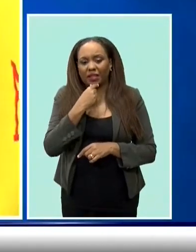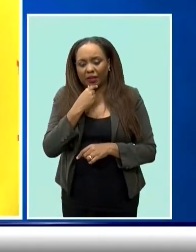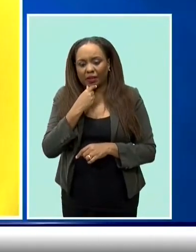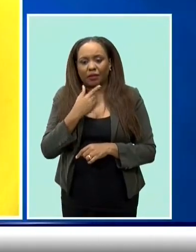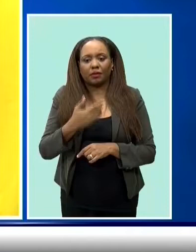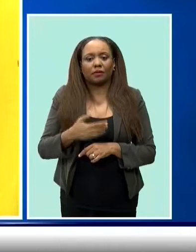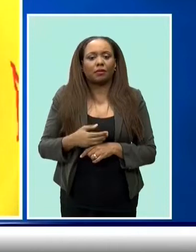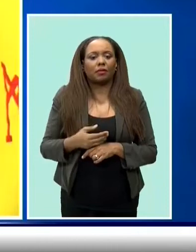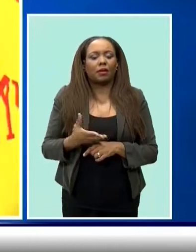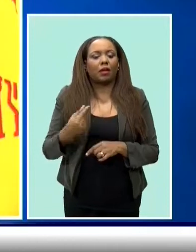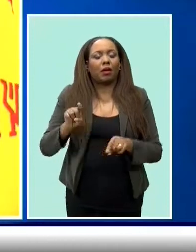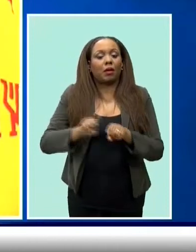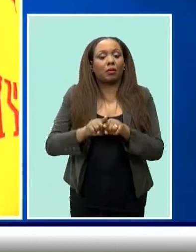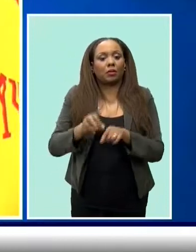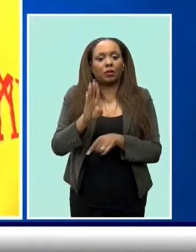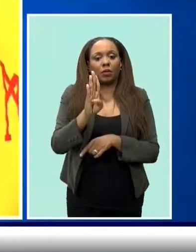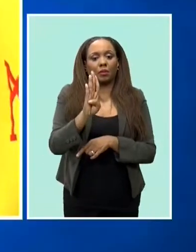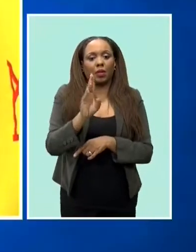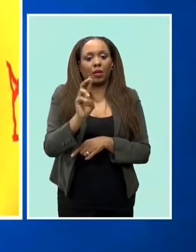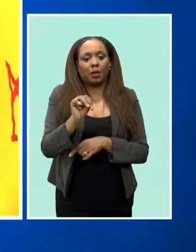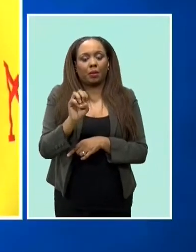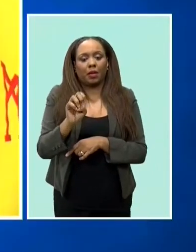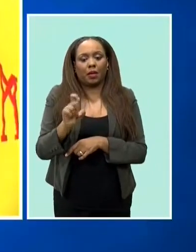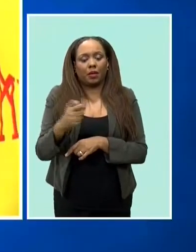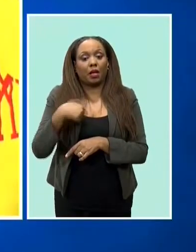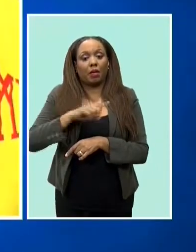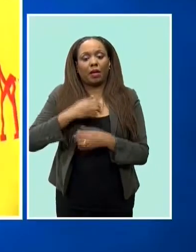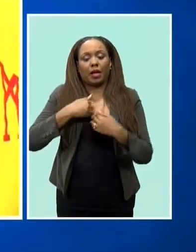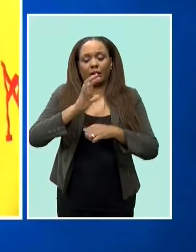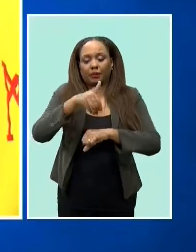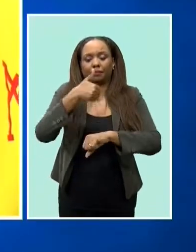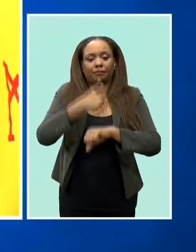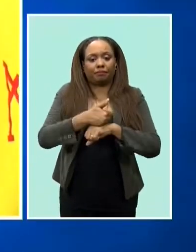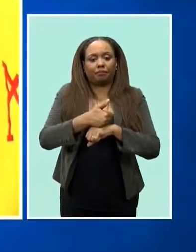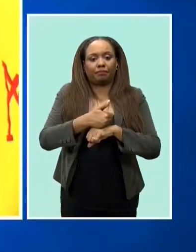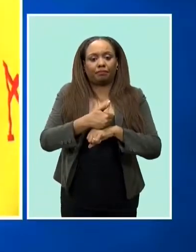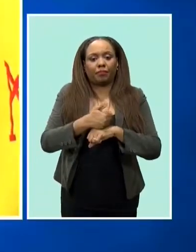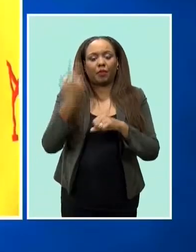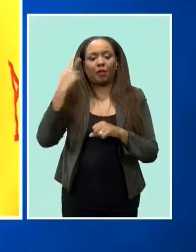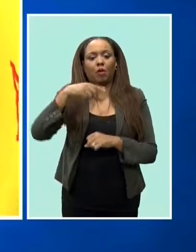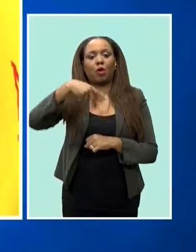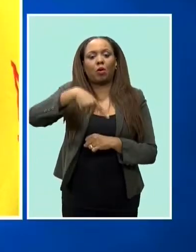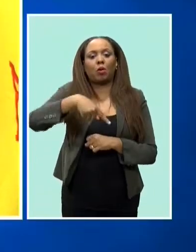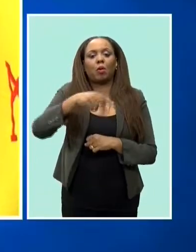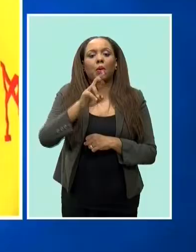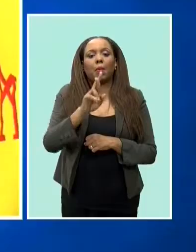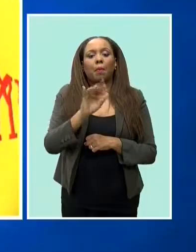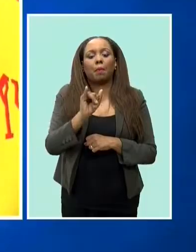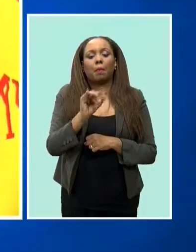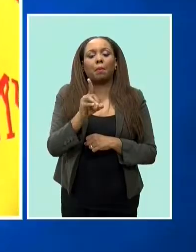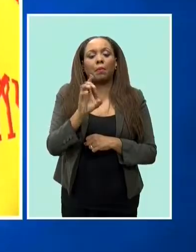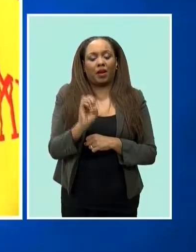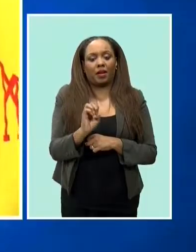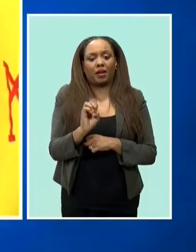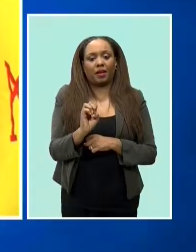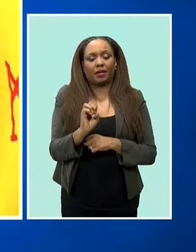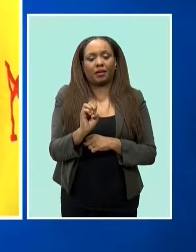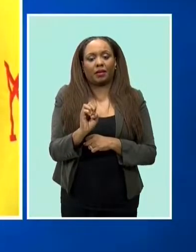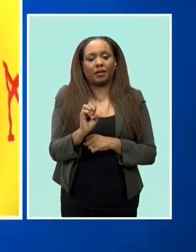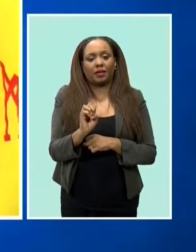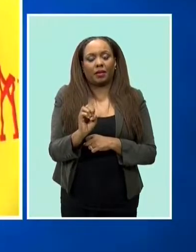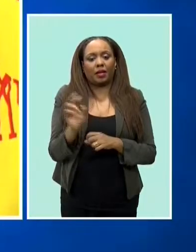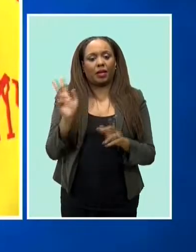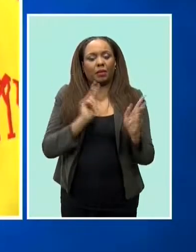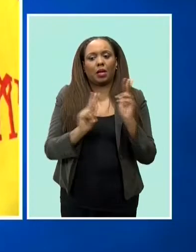did BMX also last month. And that was the main attraction for BMX because it was the only pride